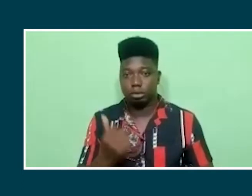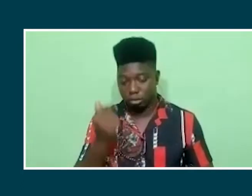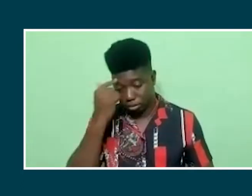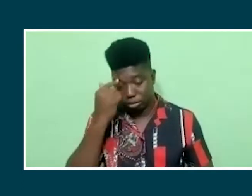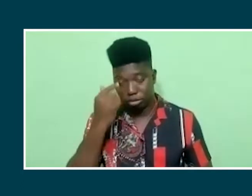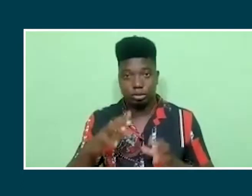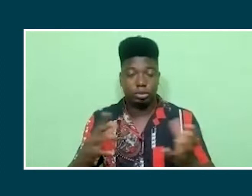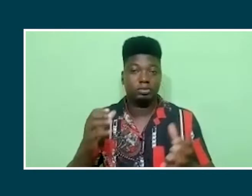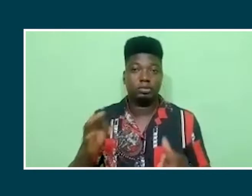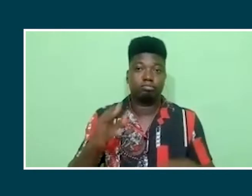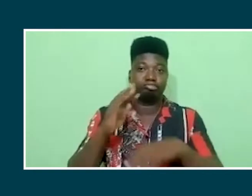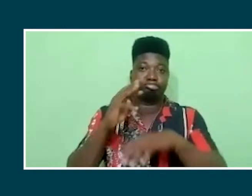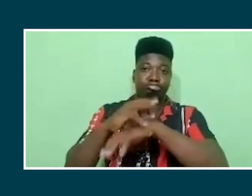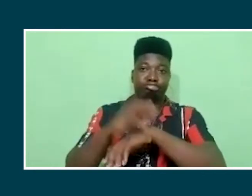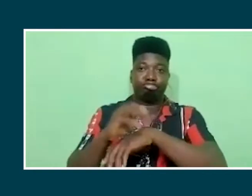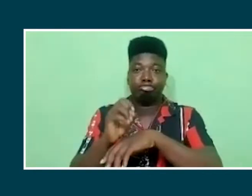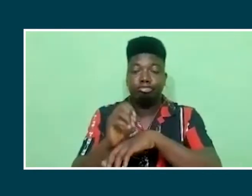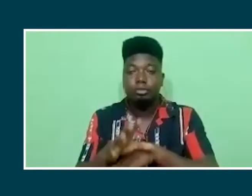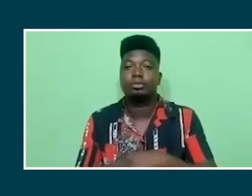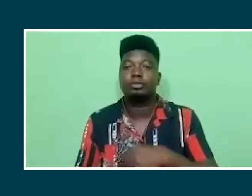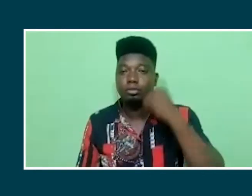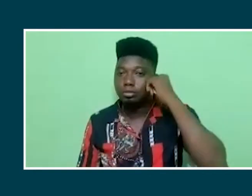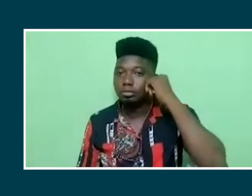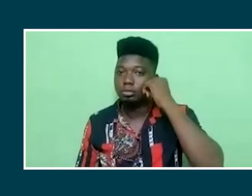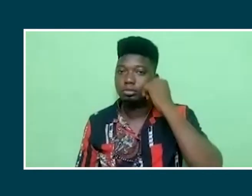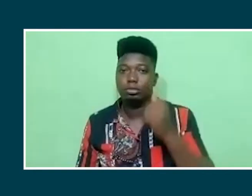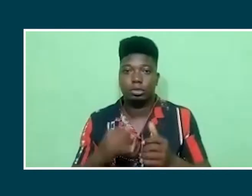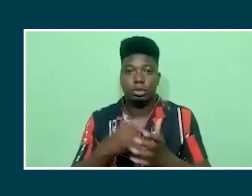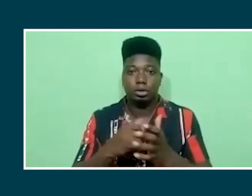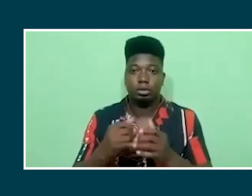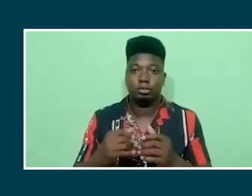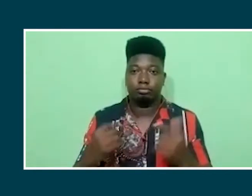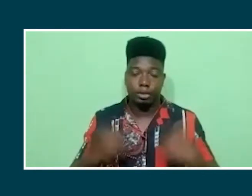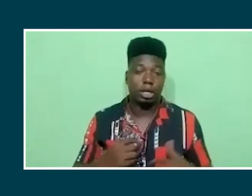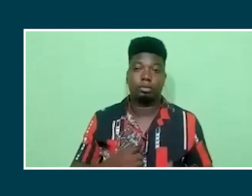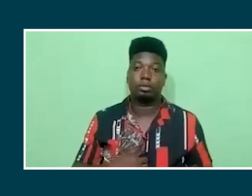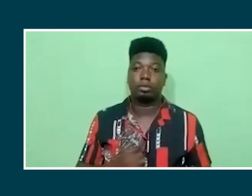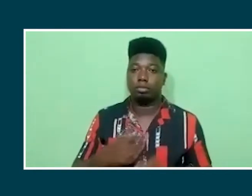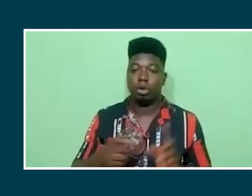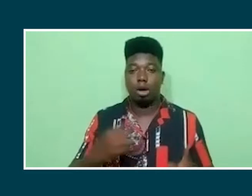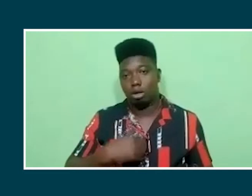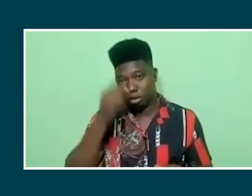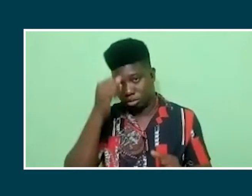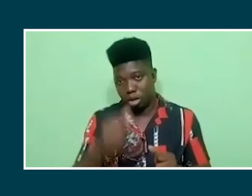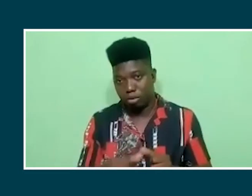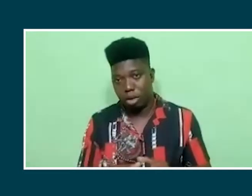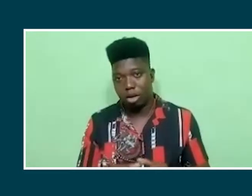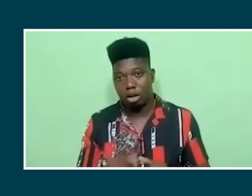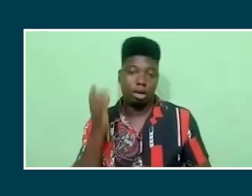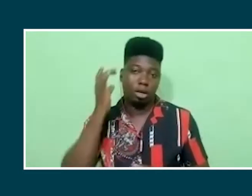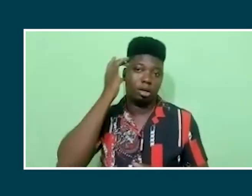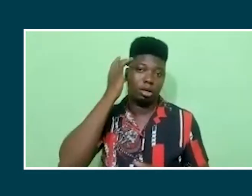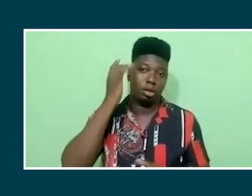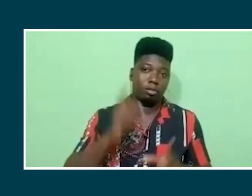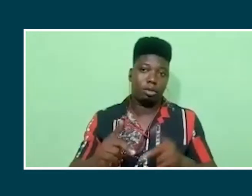sent. I mean, it almost pains me to say this, but I remember hearing people discussing, well,